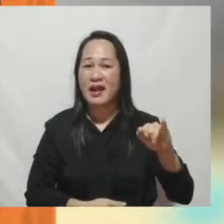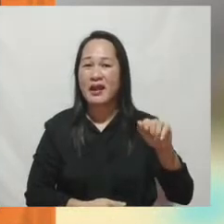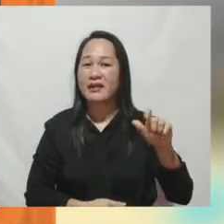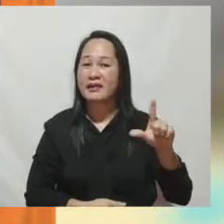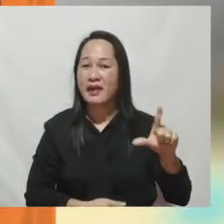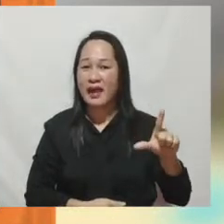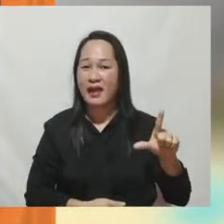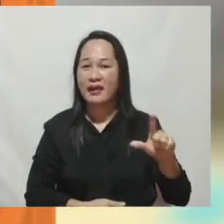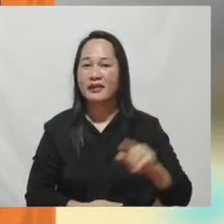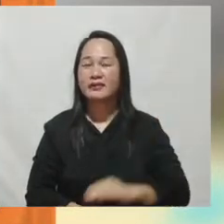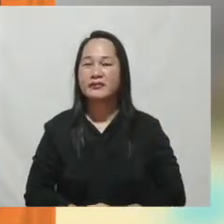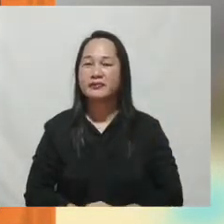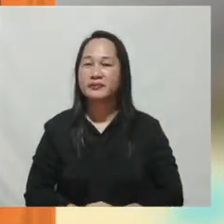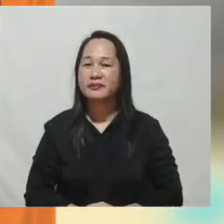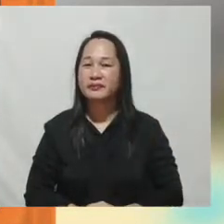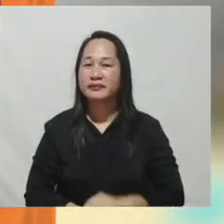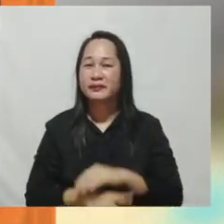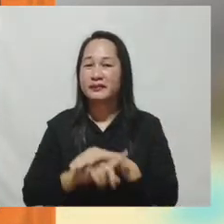T-A-I-L. Tail.